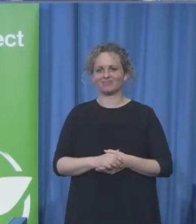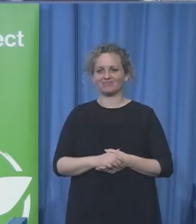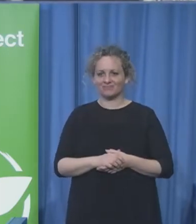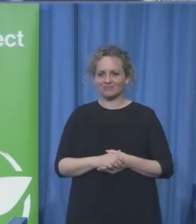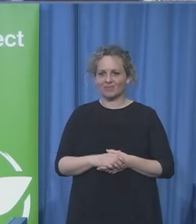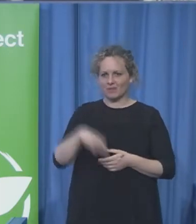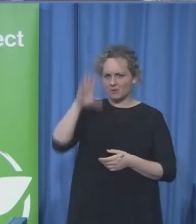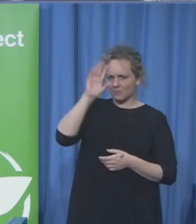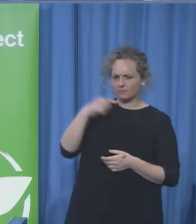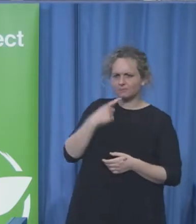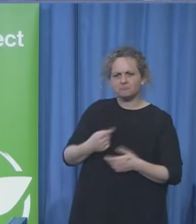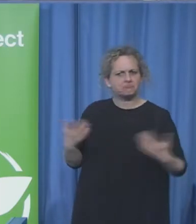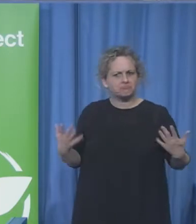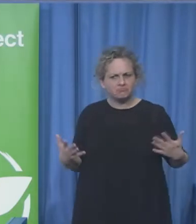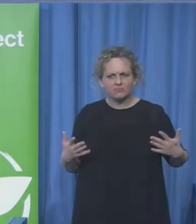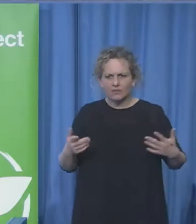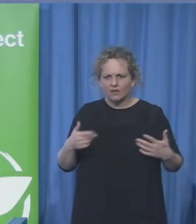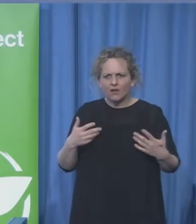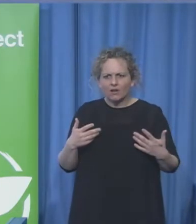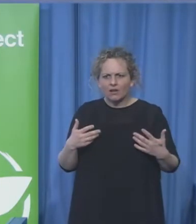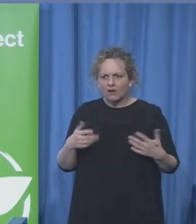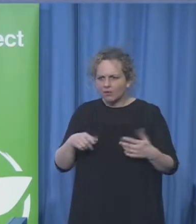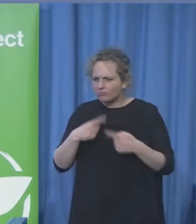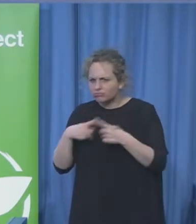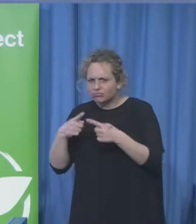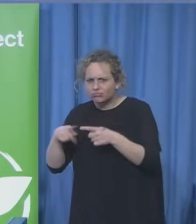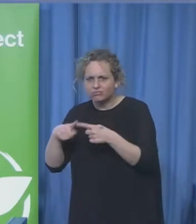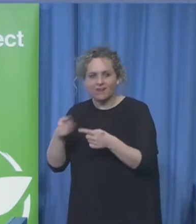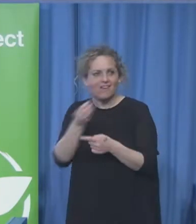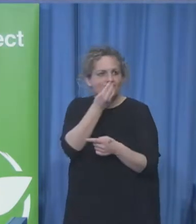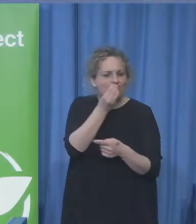tastes, the way that it's so much more sweet than you would think.